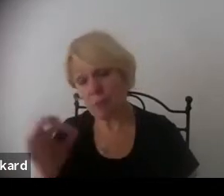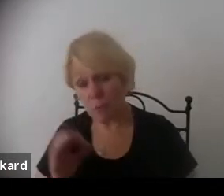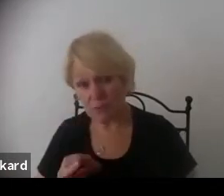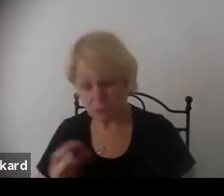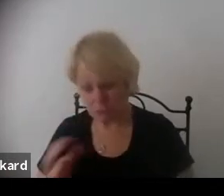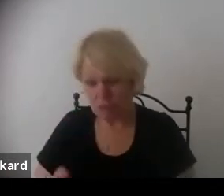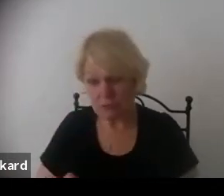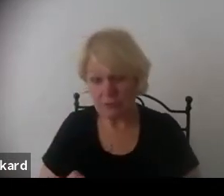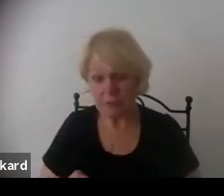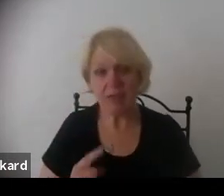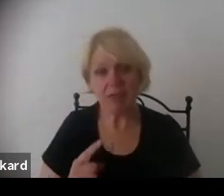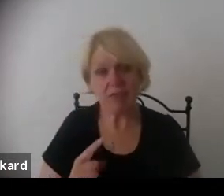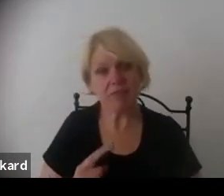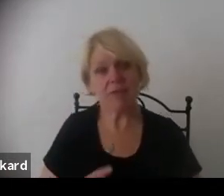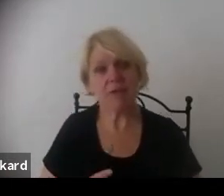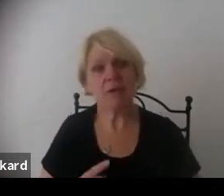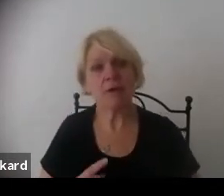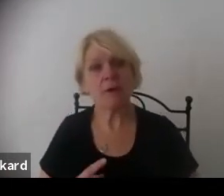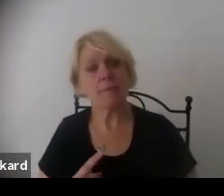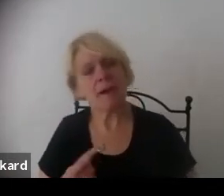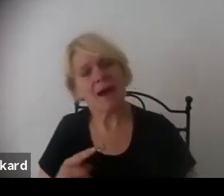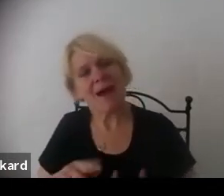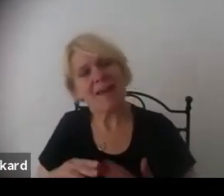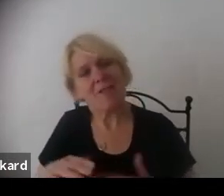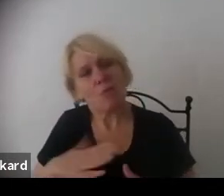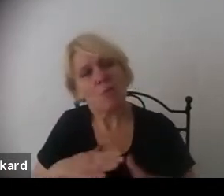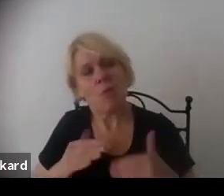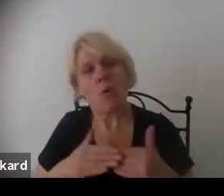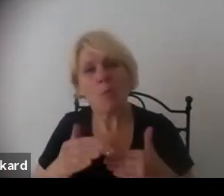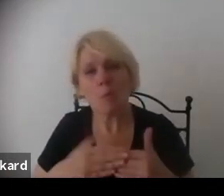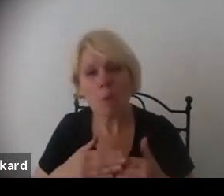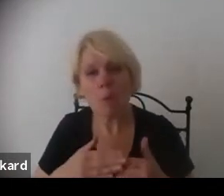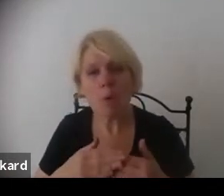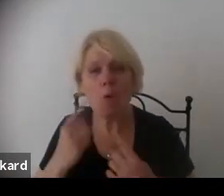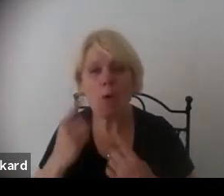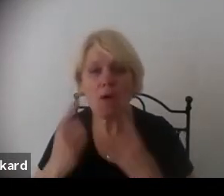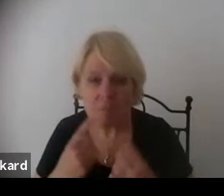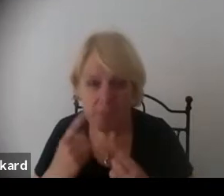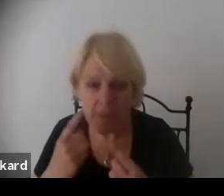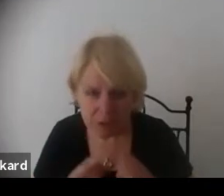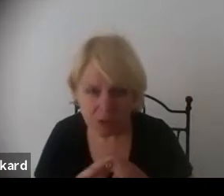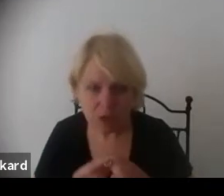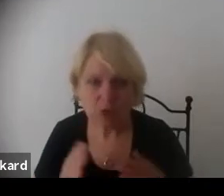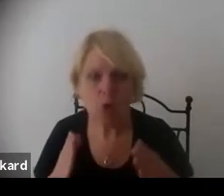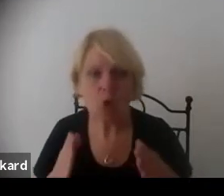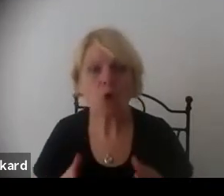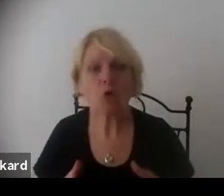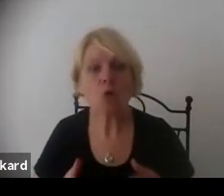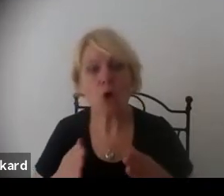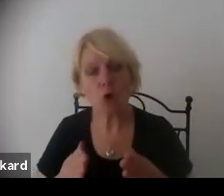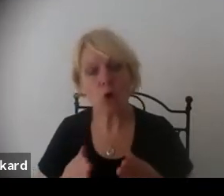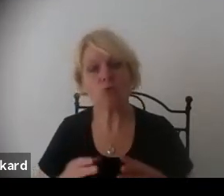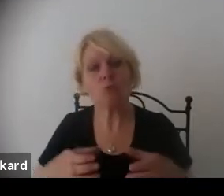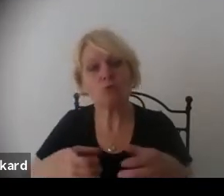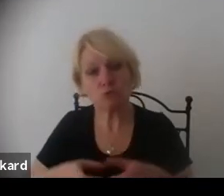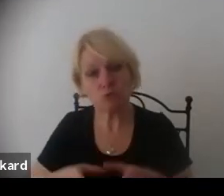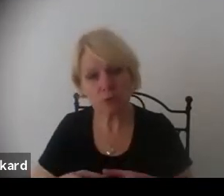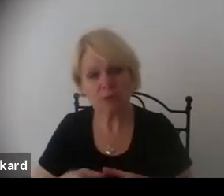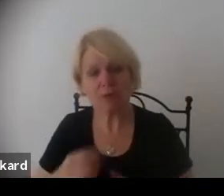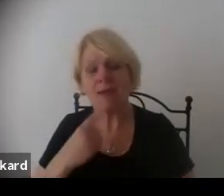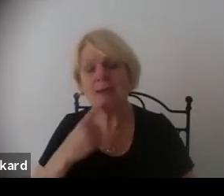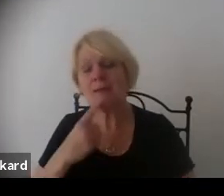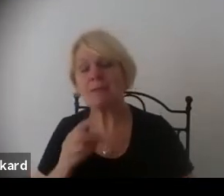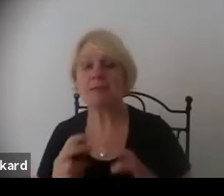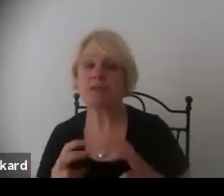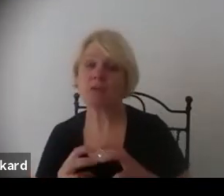following this that you'd like more information about the Trust and our services, then please do contact Healthwatch, and we'll